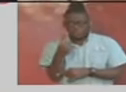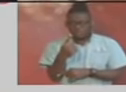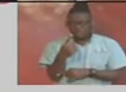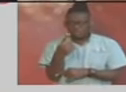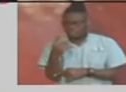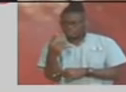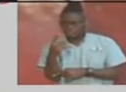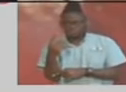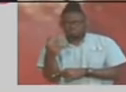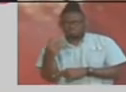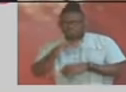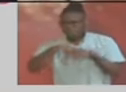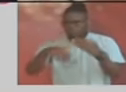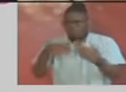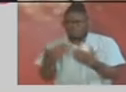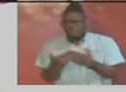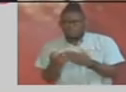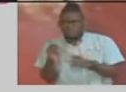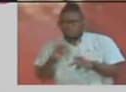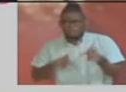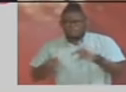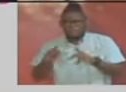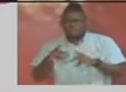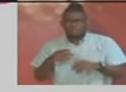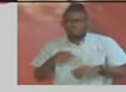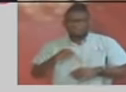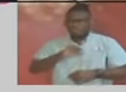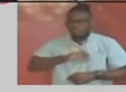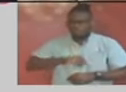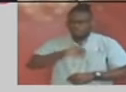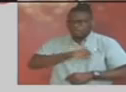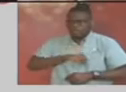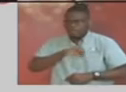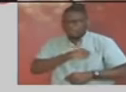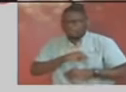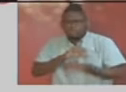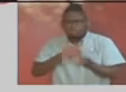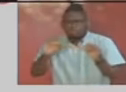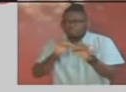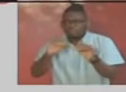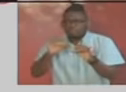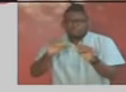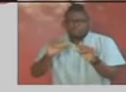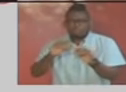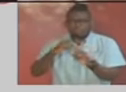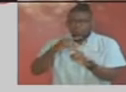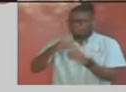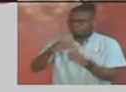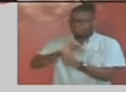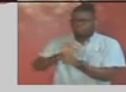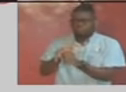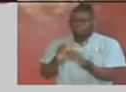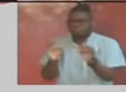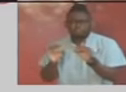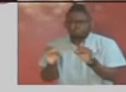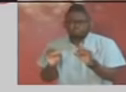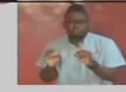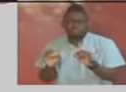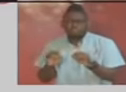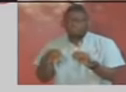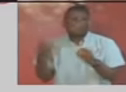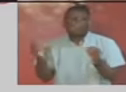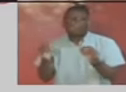those severe respiratory illnesses that presented, none of them came back as positive. So the strategy remains the same, which is aligned to